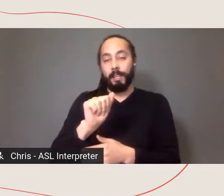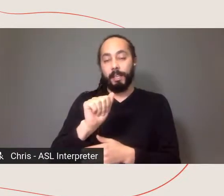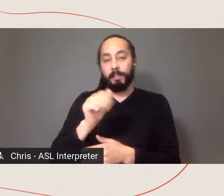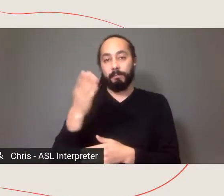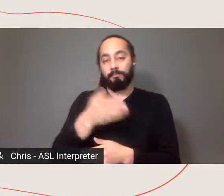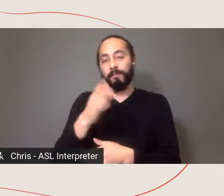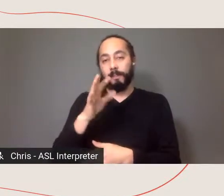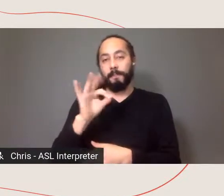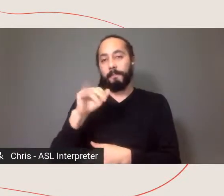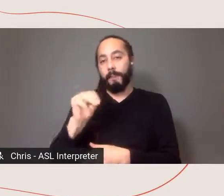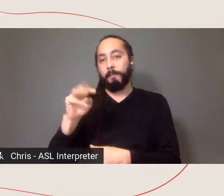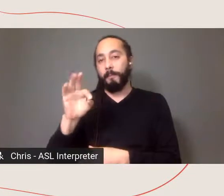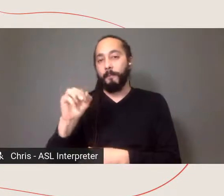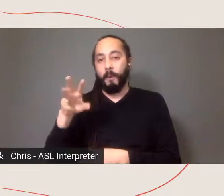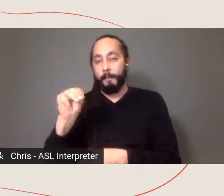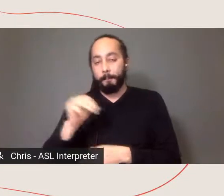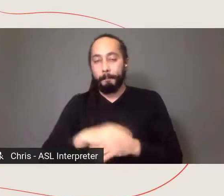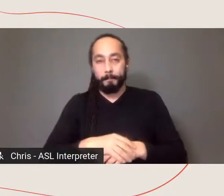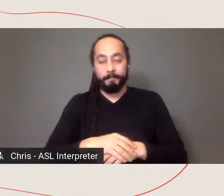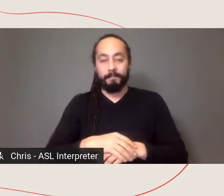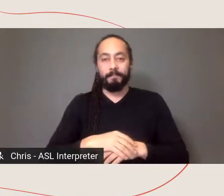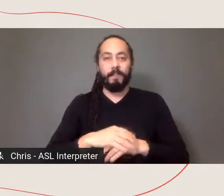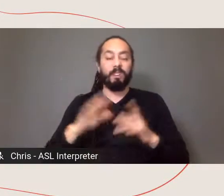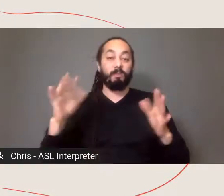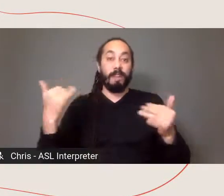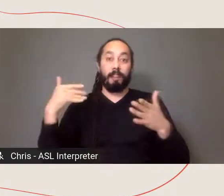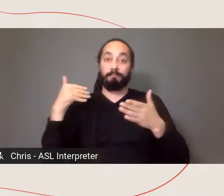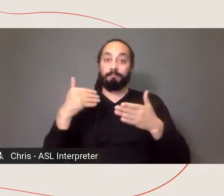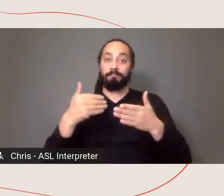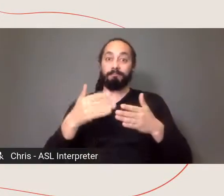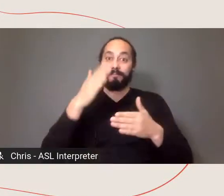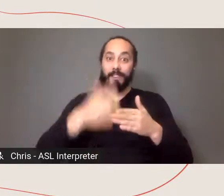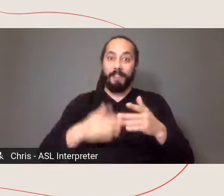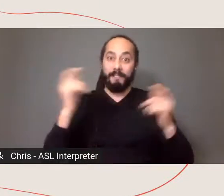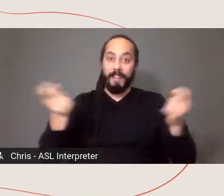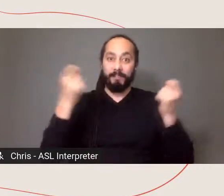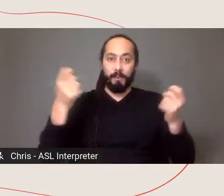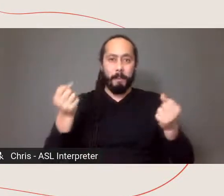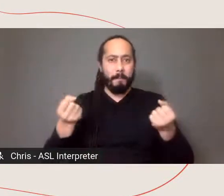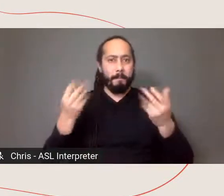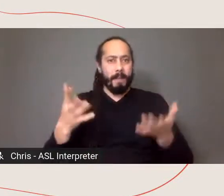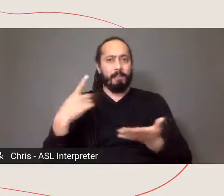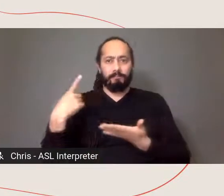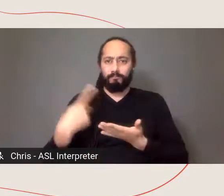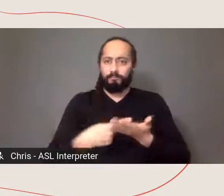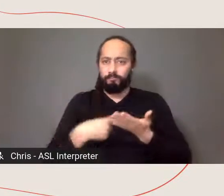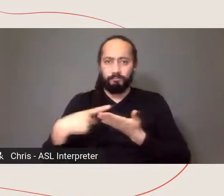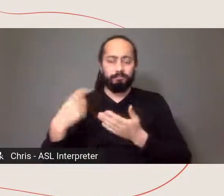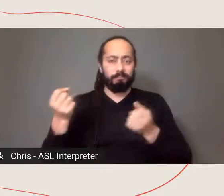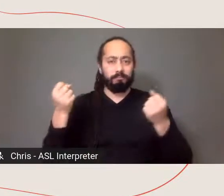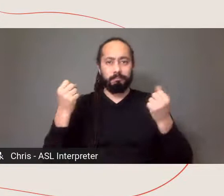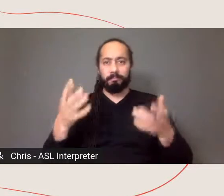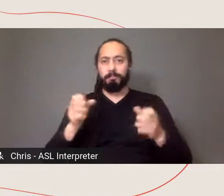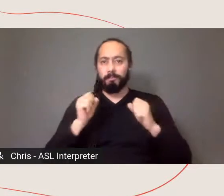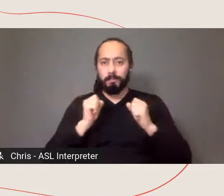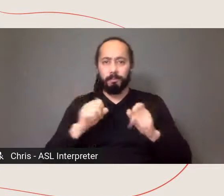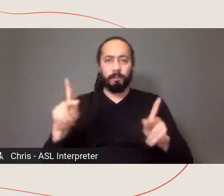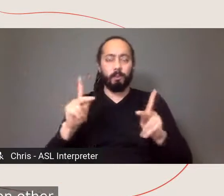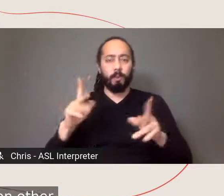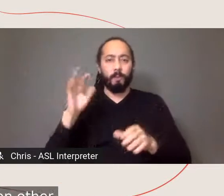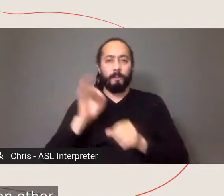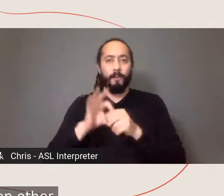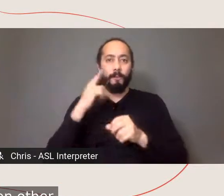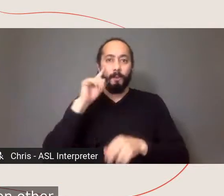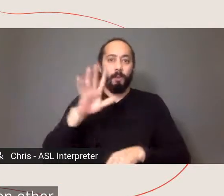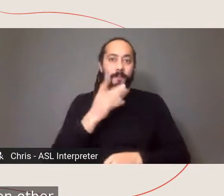This is towards the end of our festival, but lots of discussions going on and lots of opportunity to vote for your favorite films